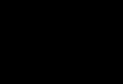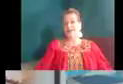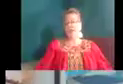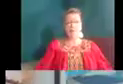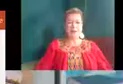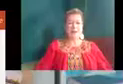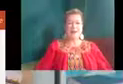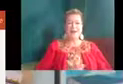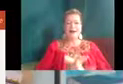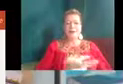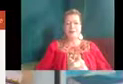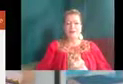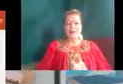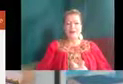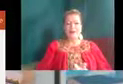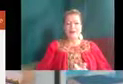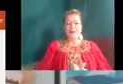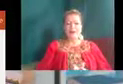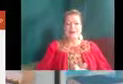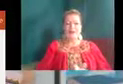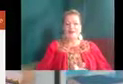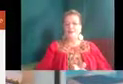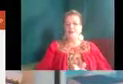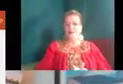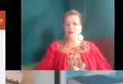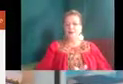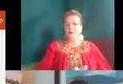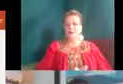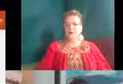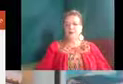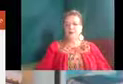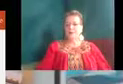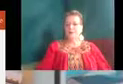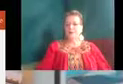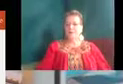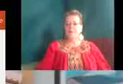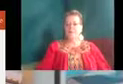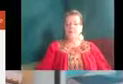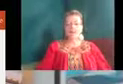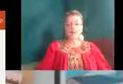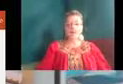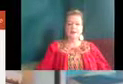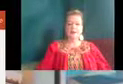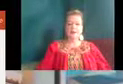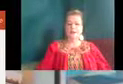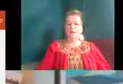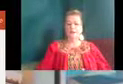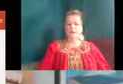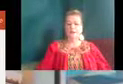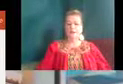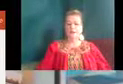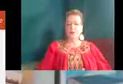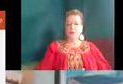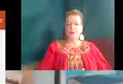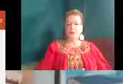now I can see everybody and I've worked with the Greater Philadelphia chapter that whole time and then the past 10 years